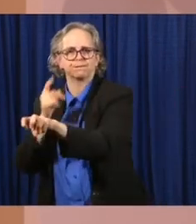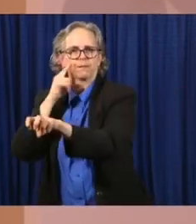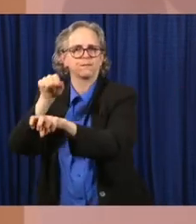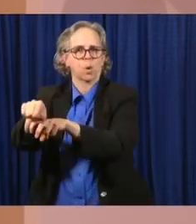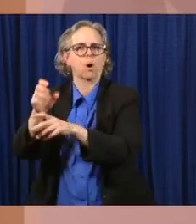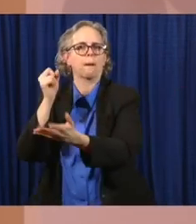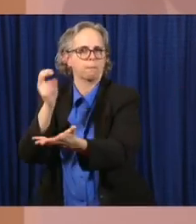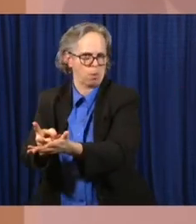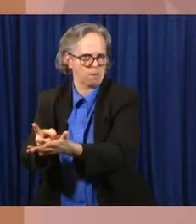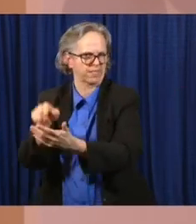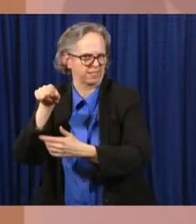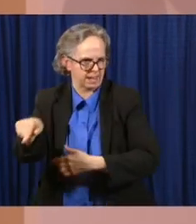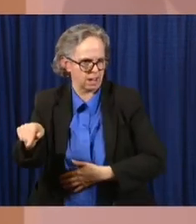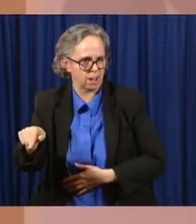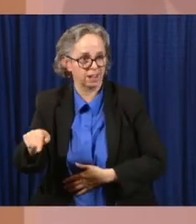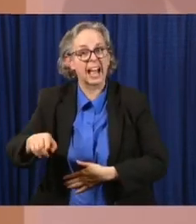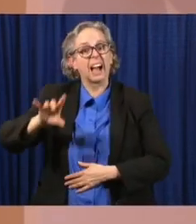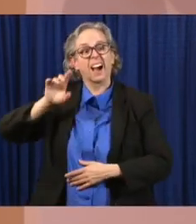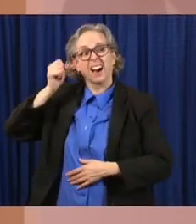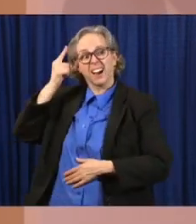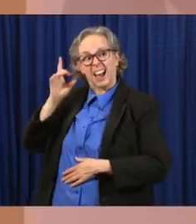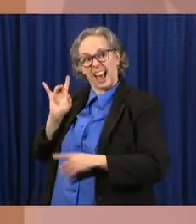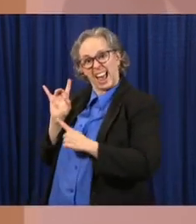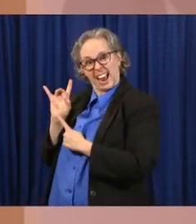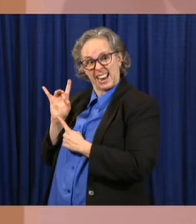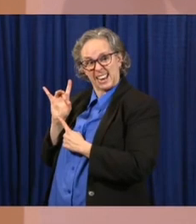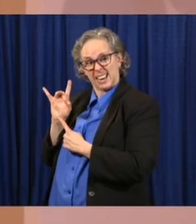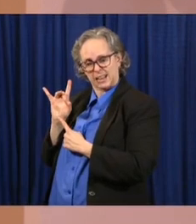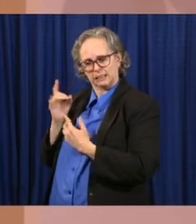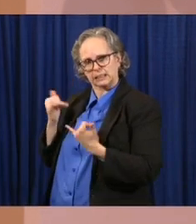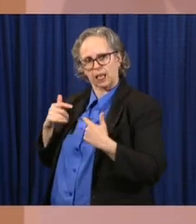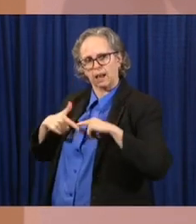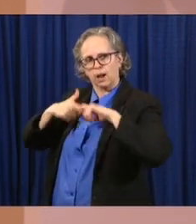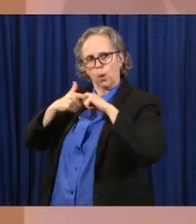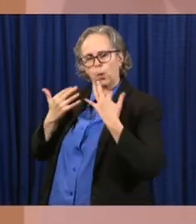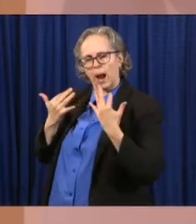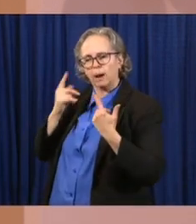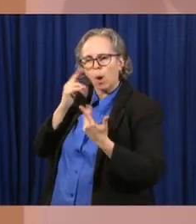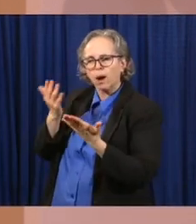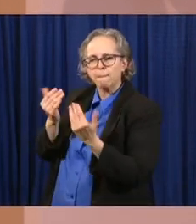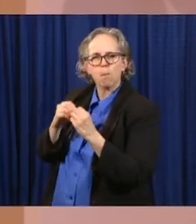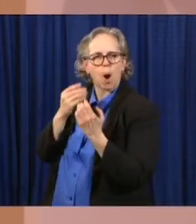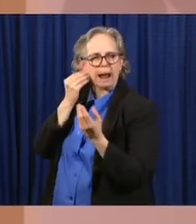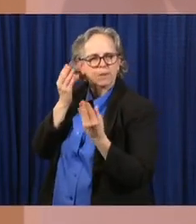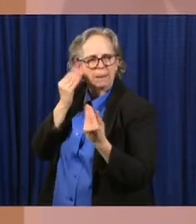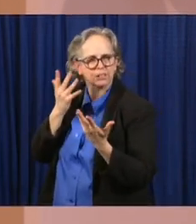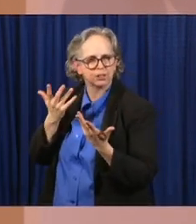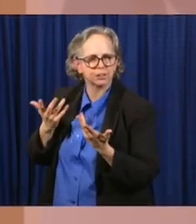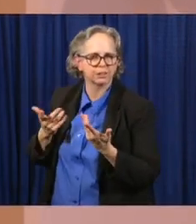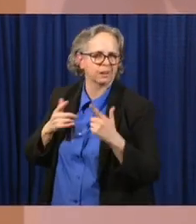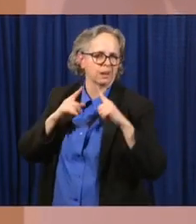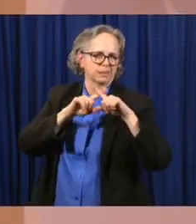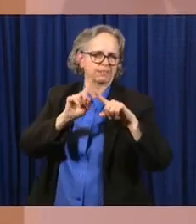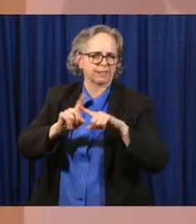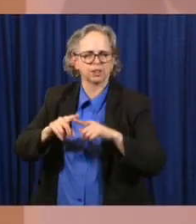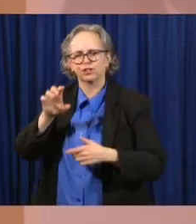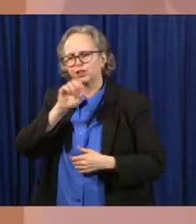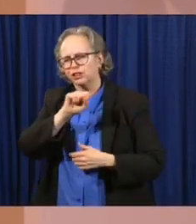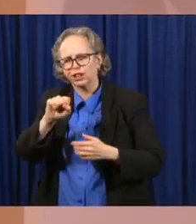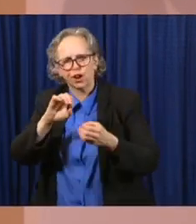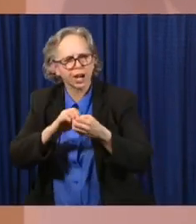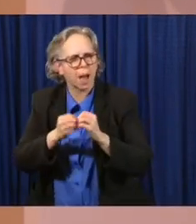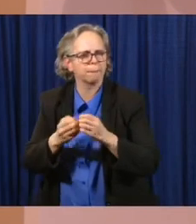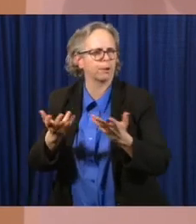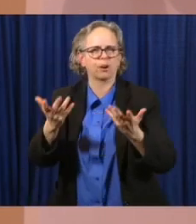pending that needed more verification on a number of things, everything from Social Security number to a variety of things that